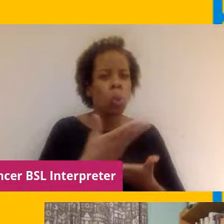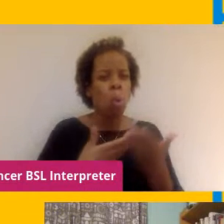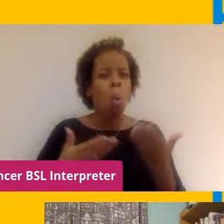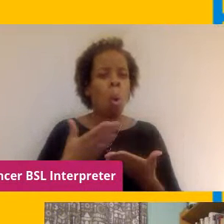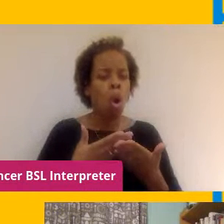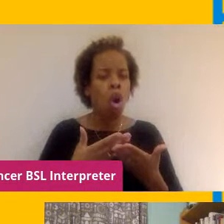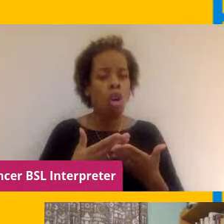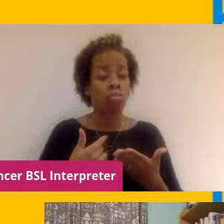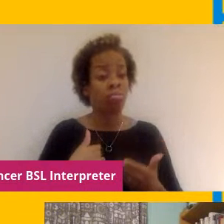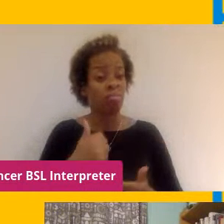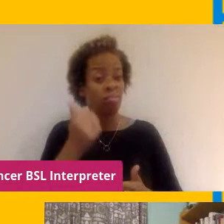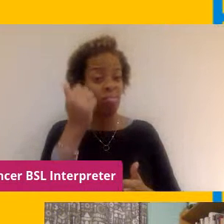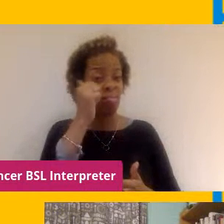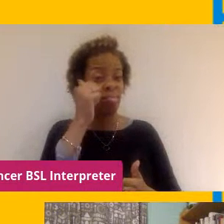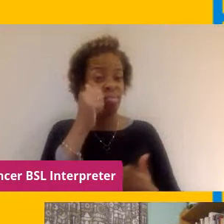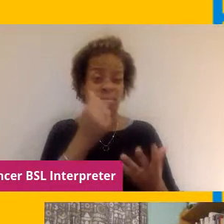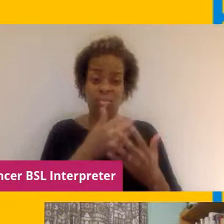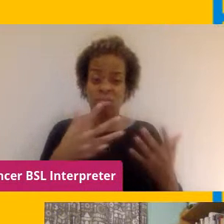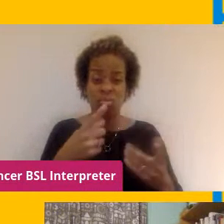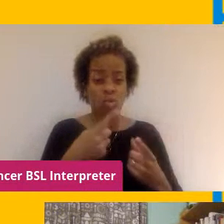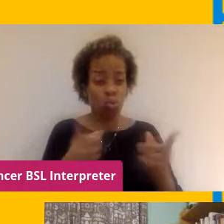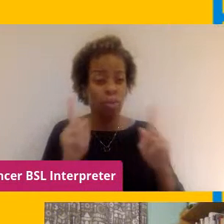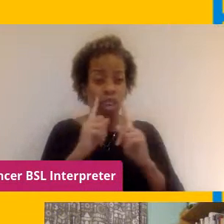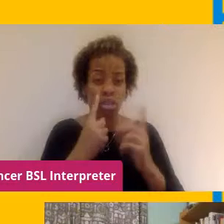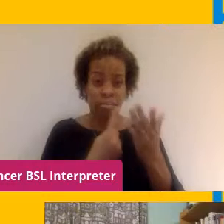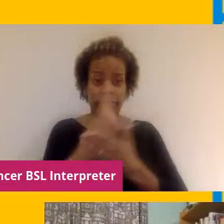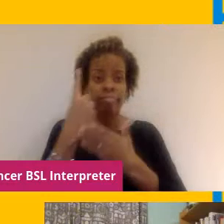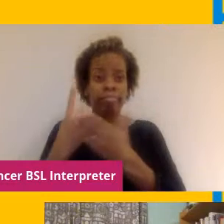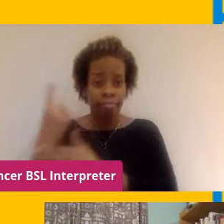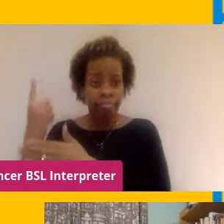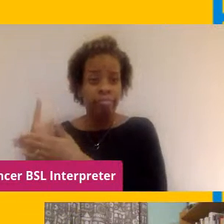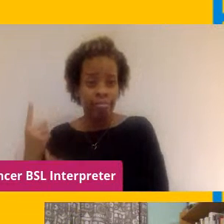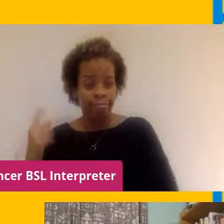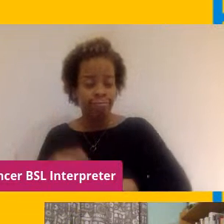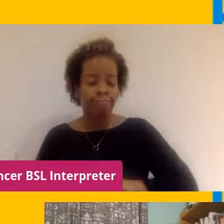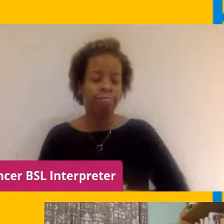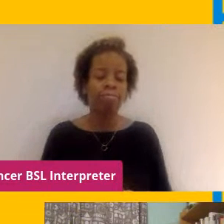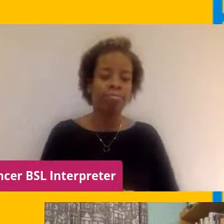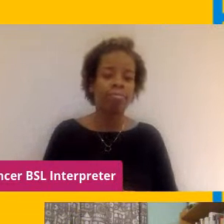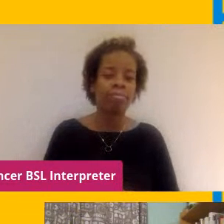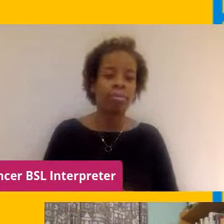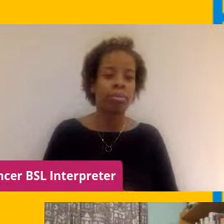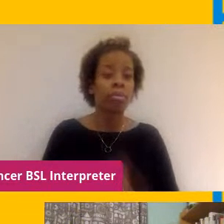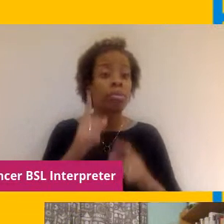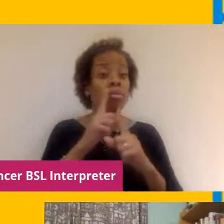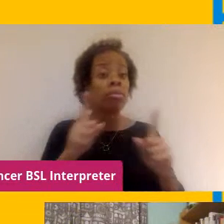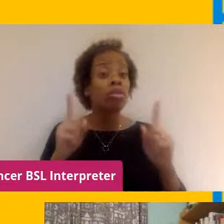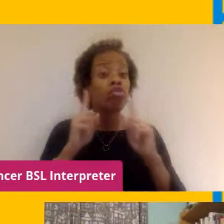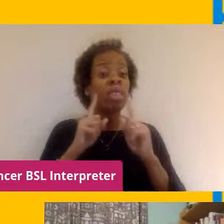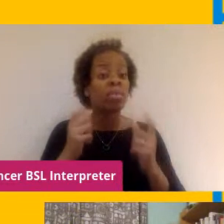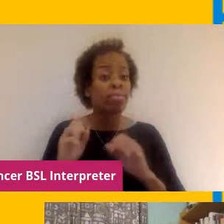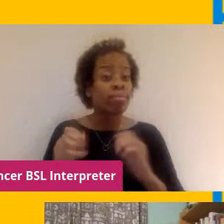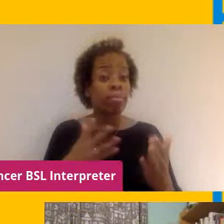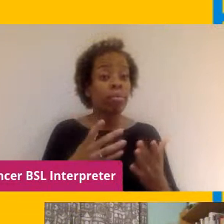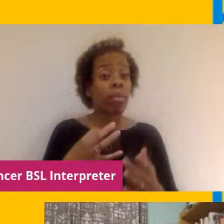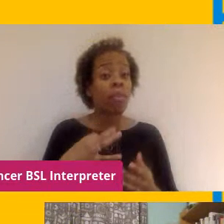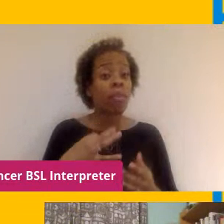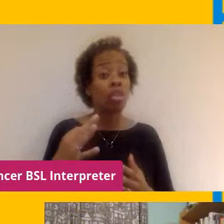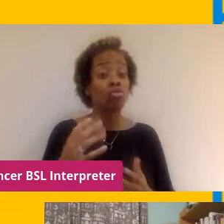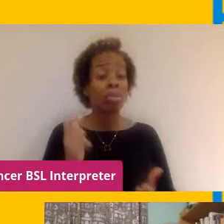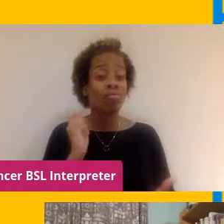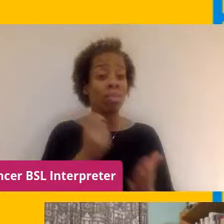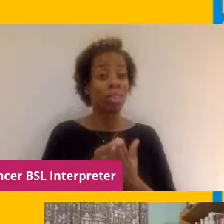happened in lots of universities across the sector. It says the university is only offering voluntary redundancy even when jobs are